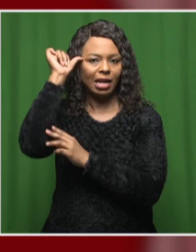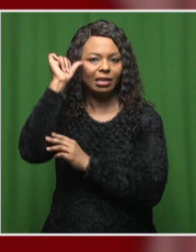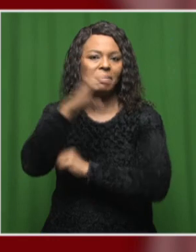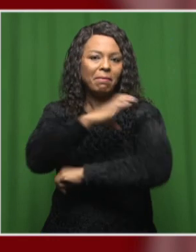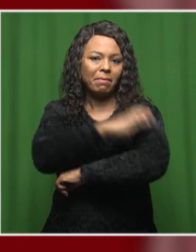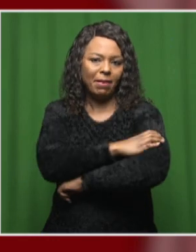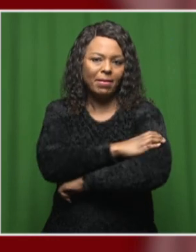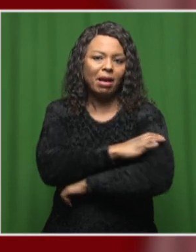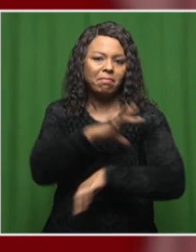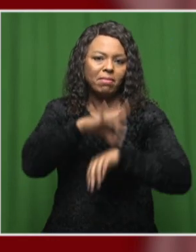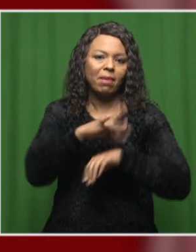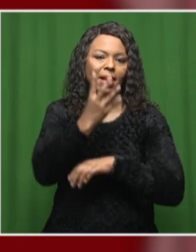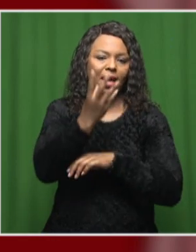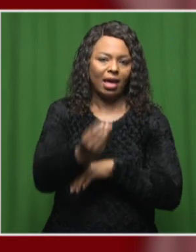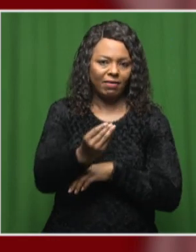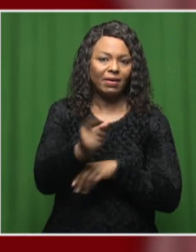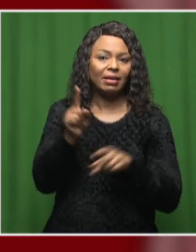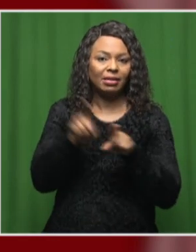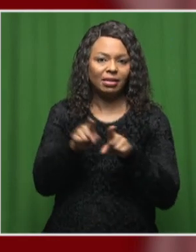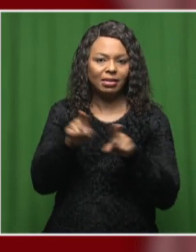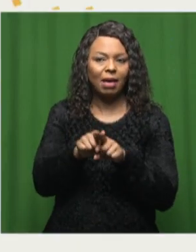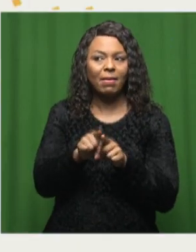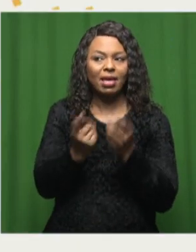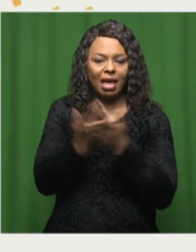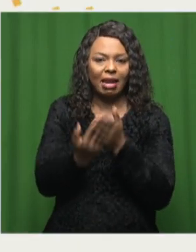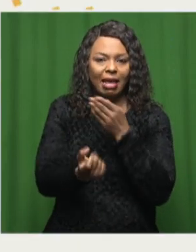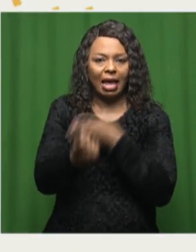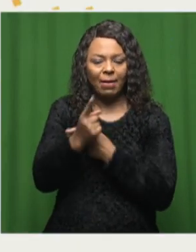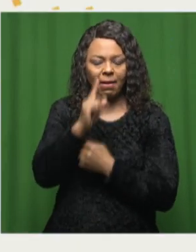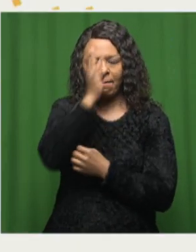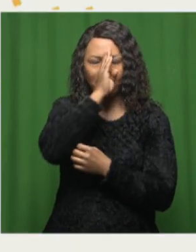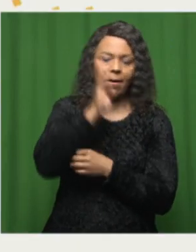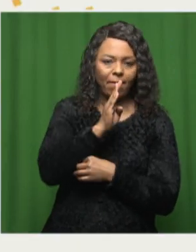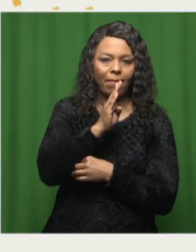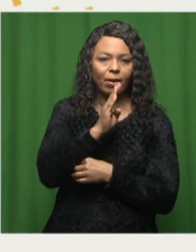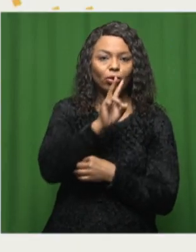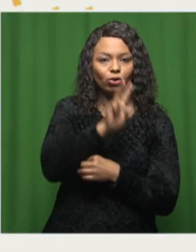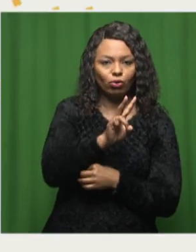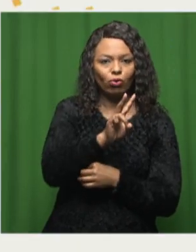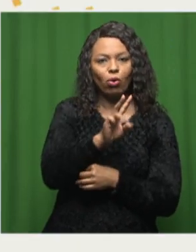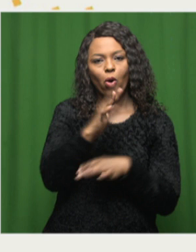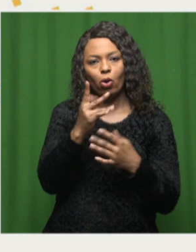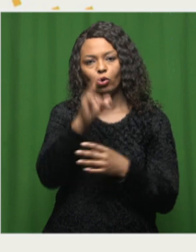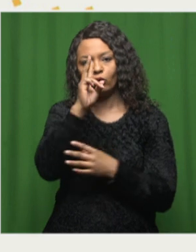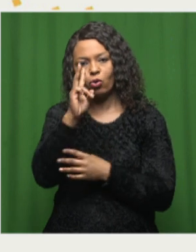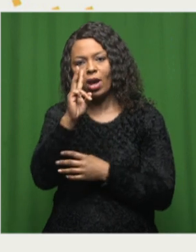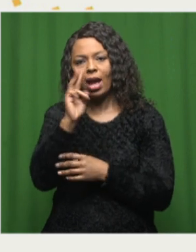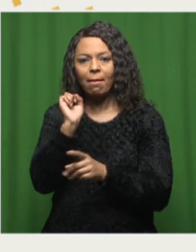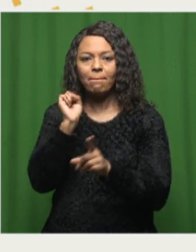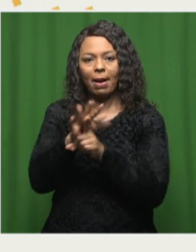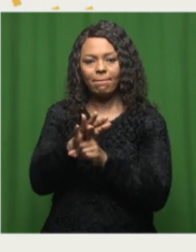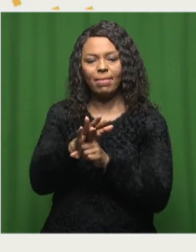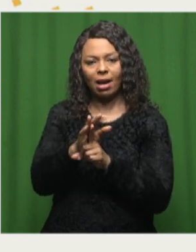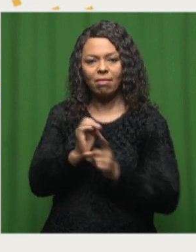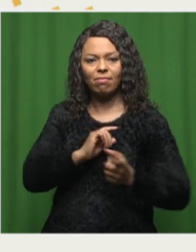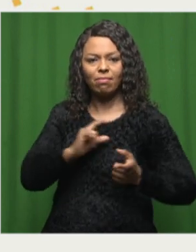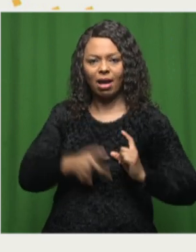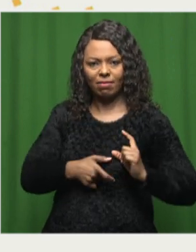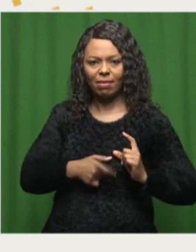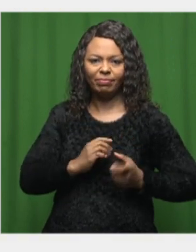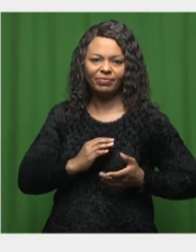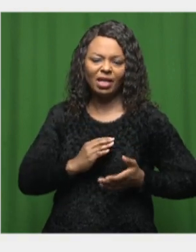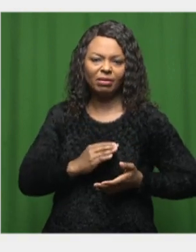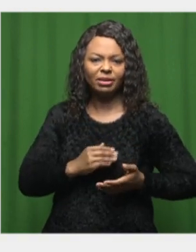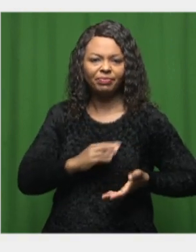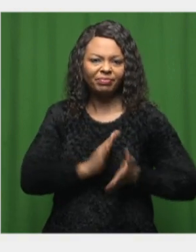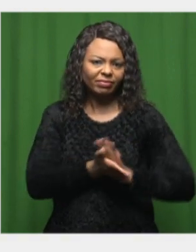and it is responsible for 1 in every 2 strokes and 2 in every 5 heart attacks. Research has shown that a significant portion